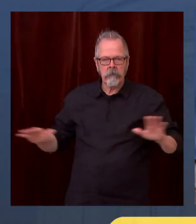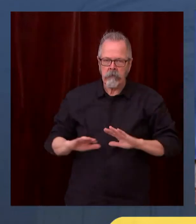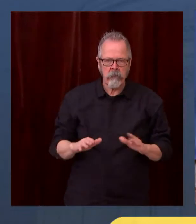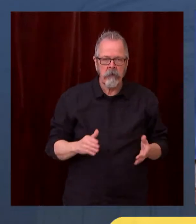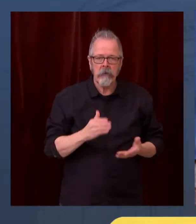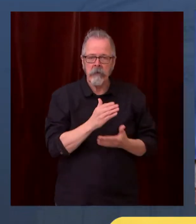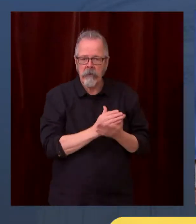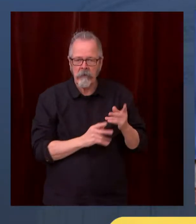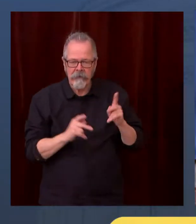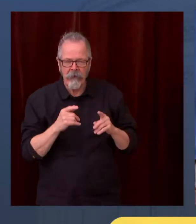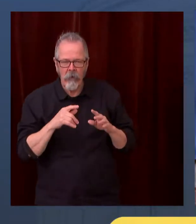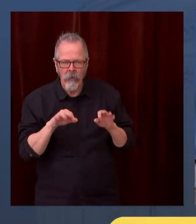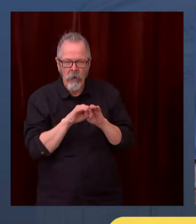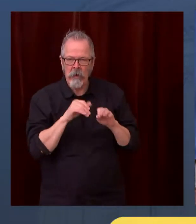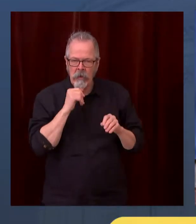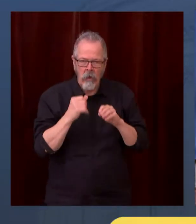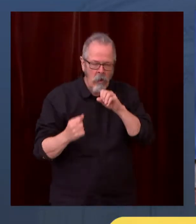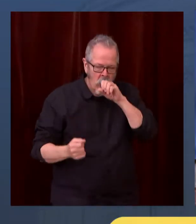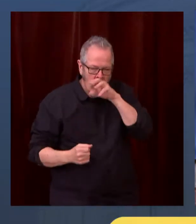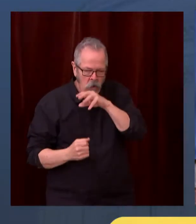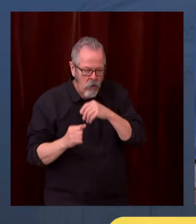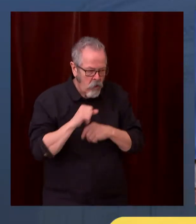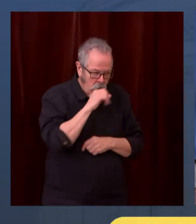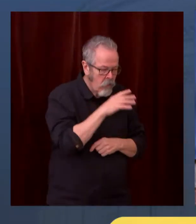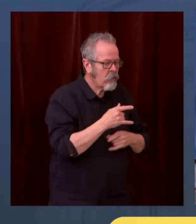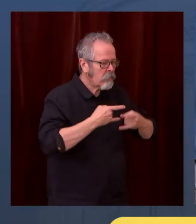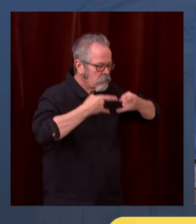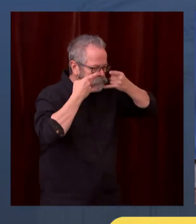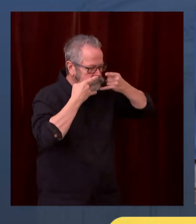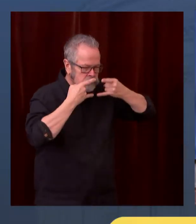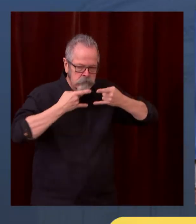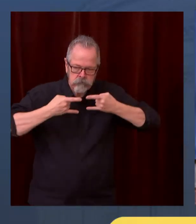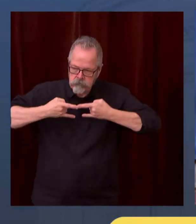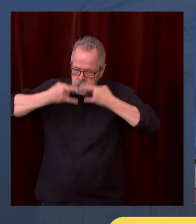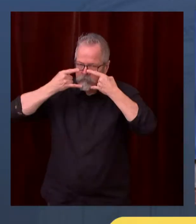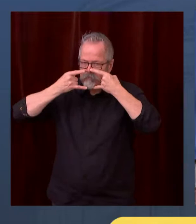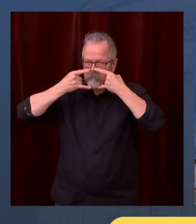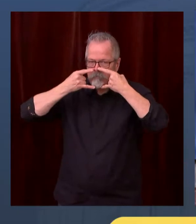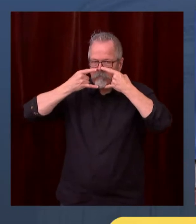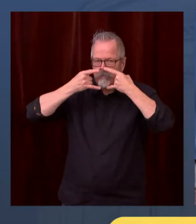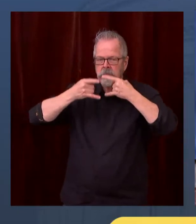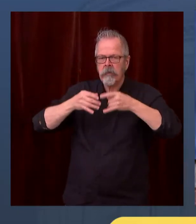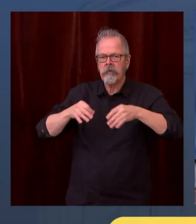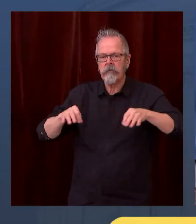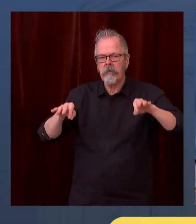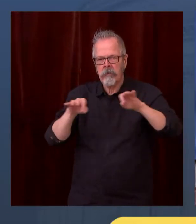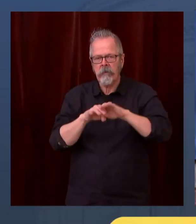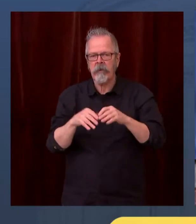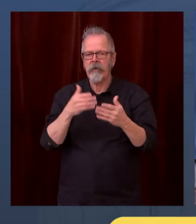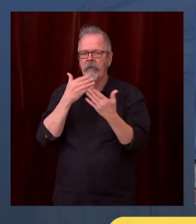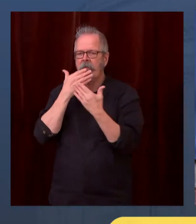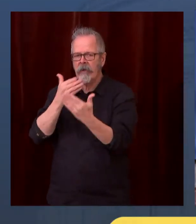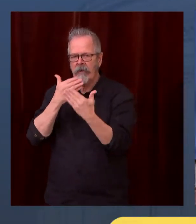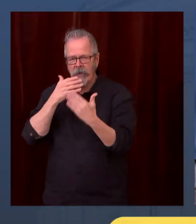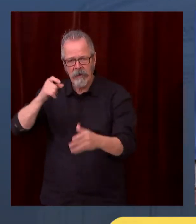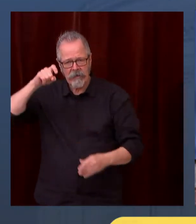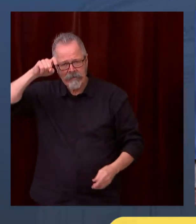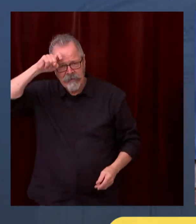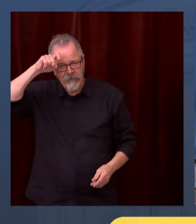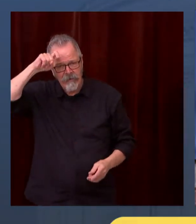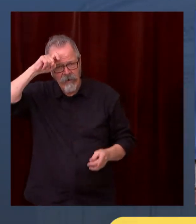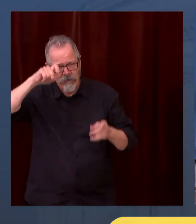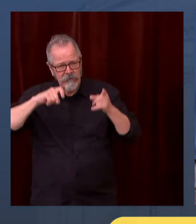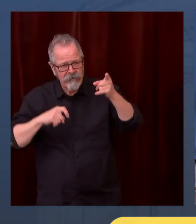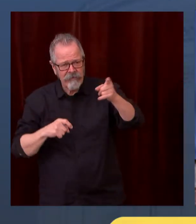really help too. So I hope people can take care of themselves. I want to thank the Seahawks who've spoken out on